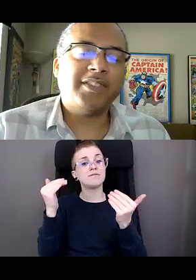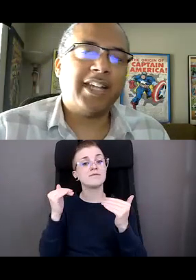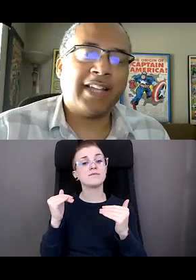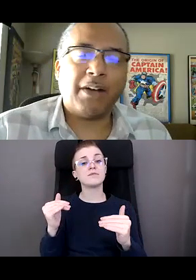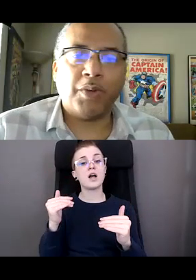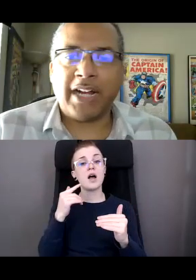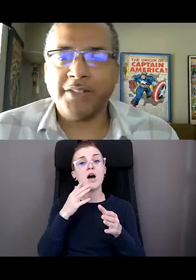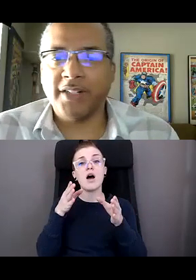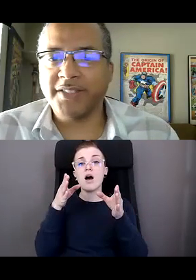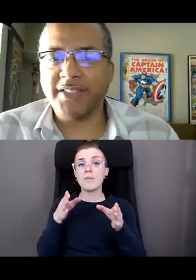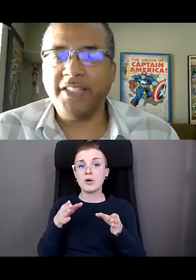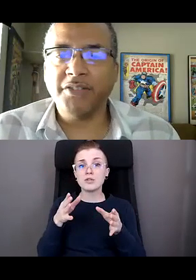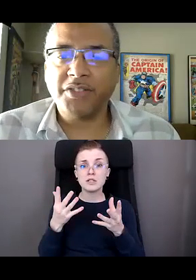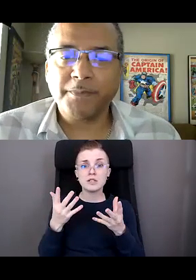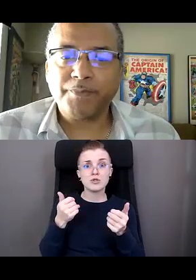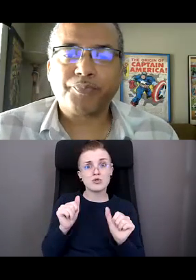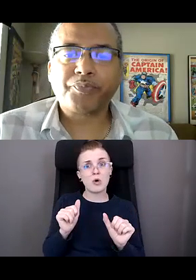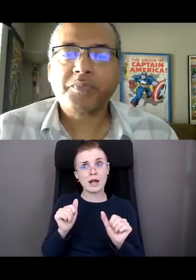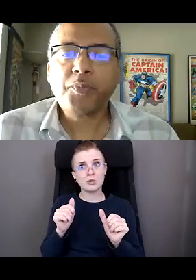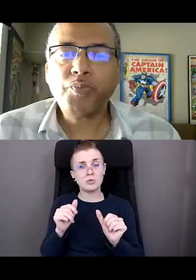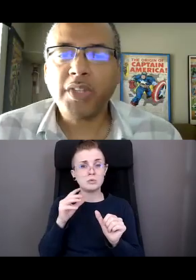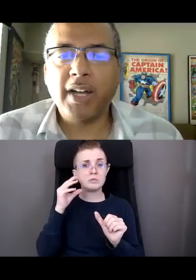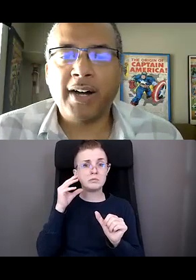We said a lot with our seniors,